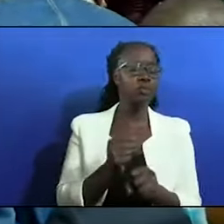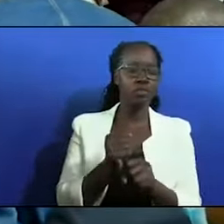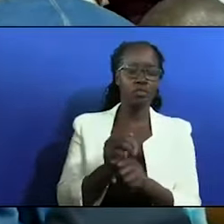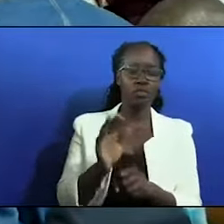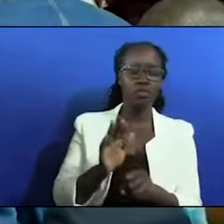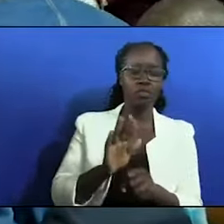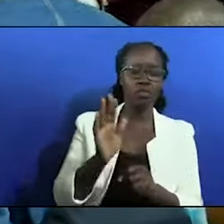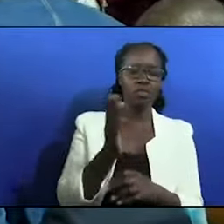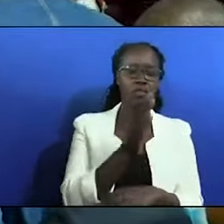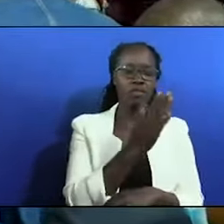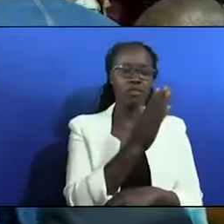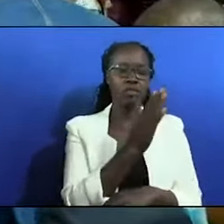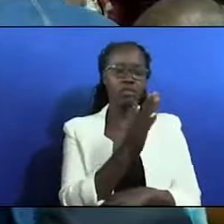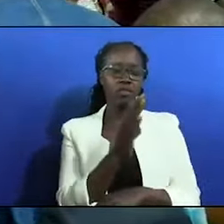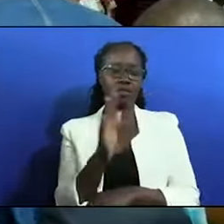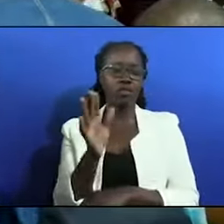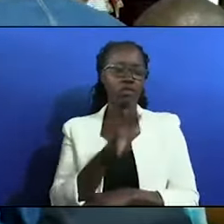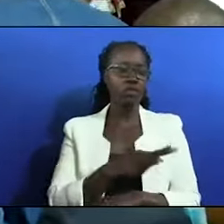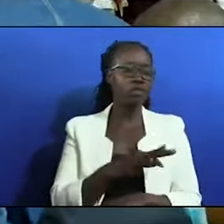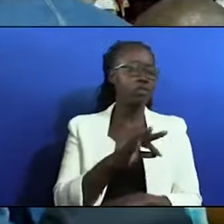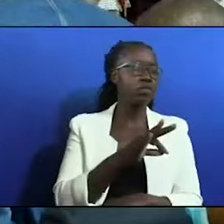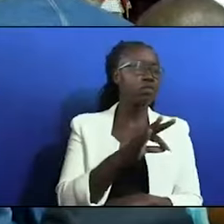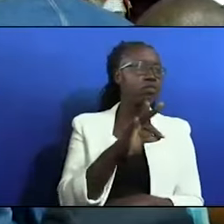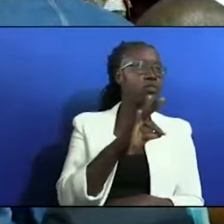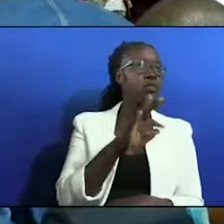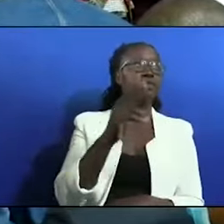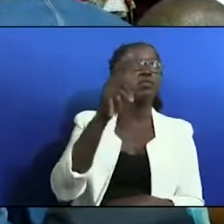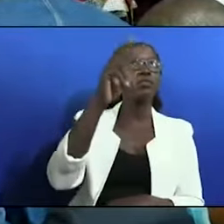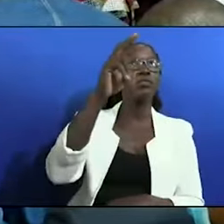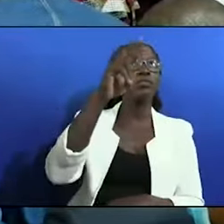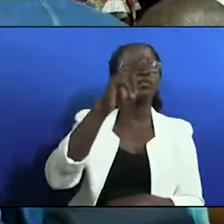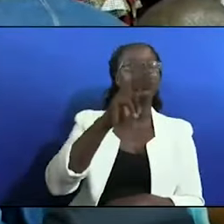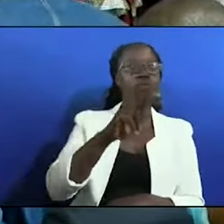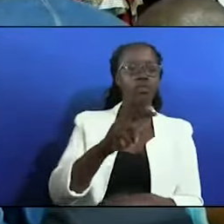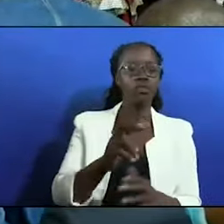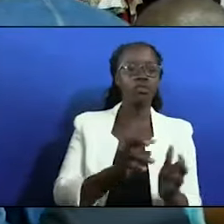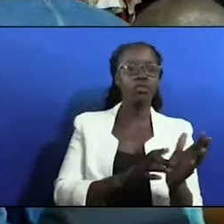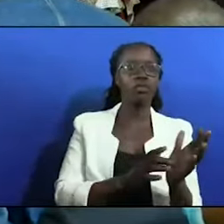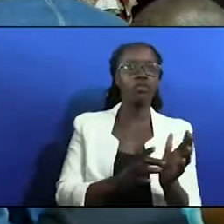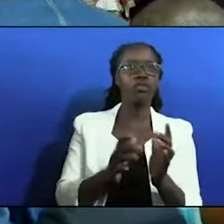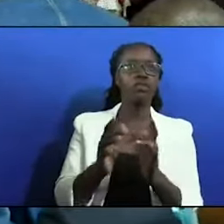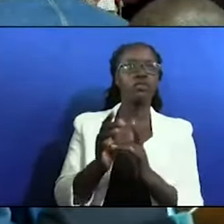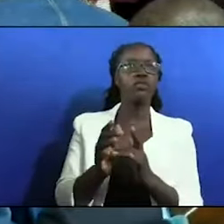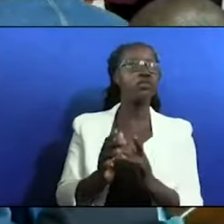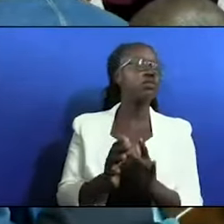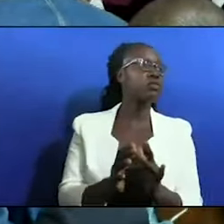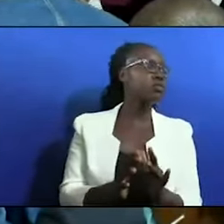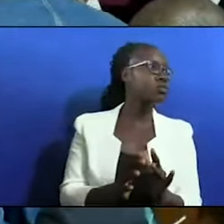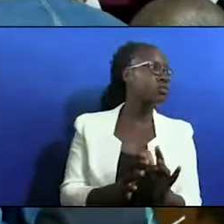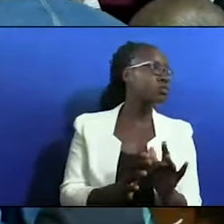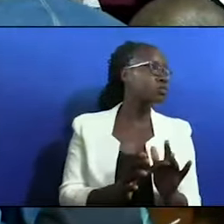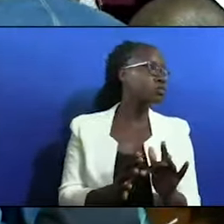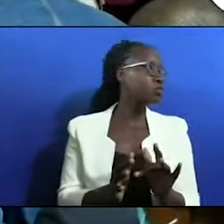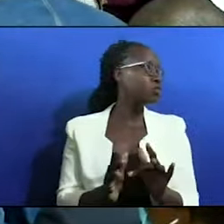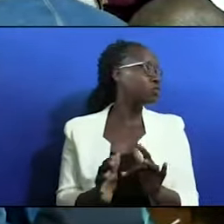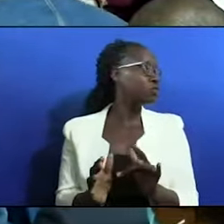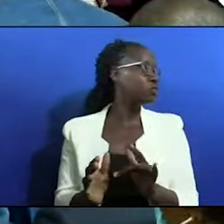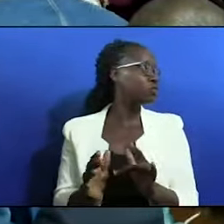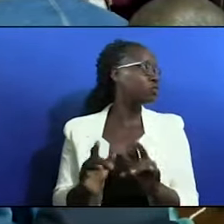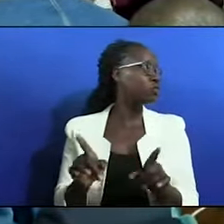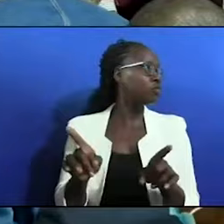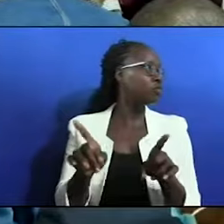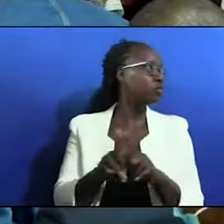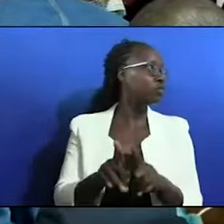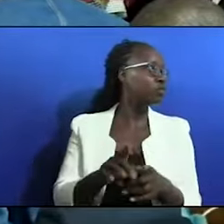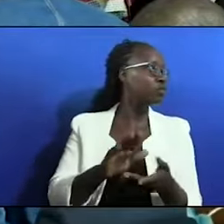God will restore you, my brothers and sisters. God will restore you what the locust has